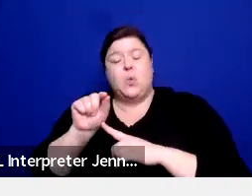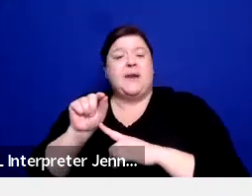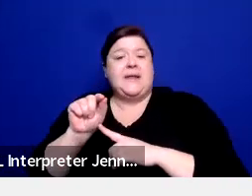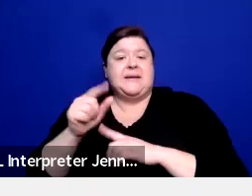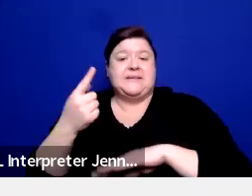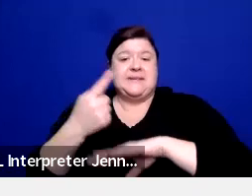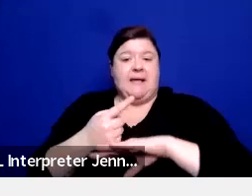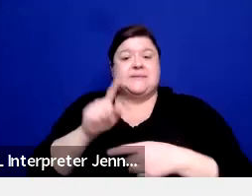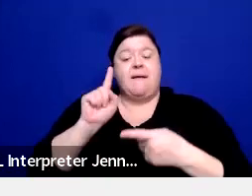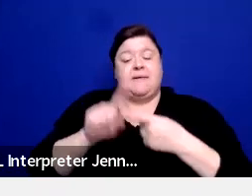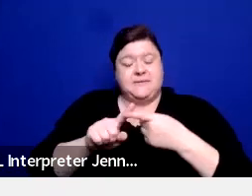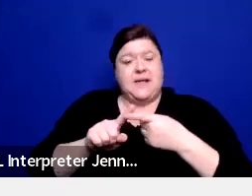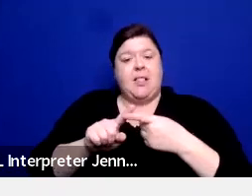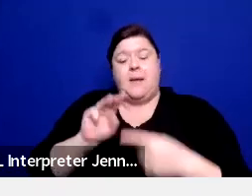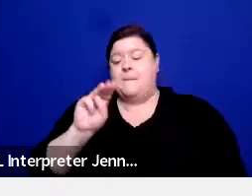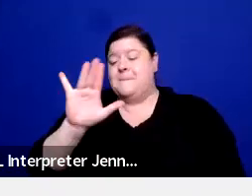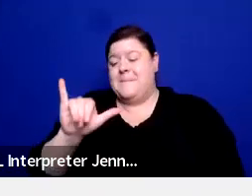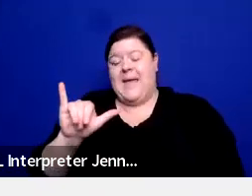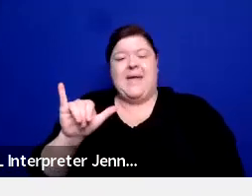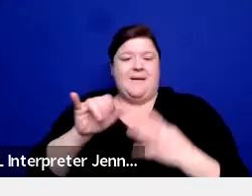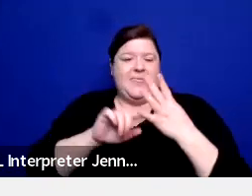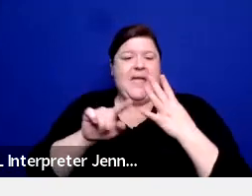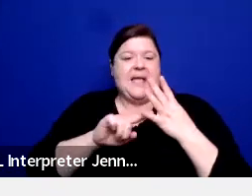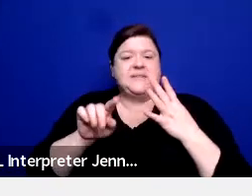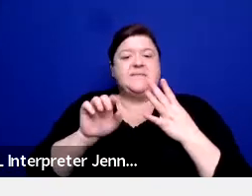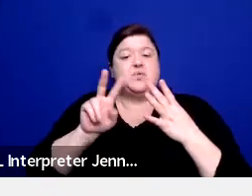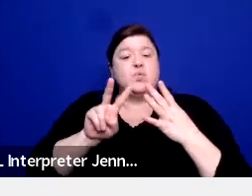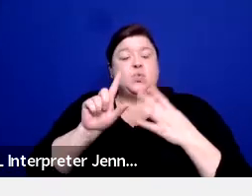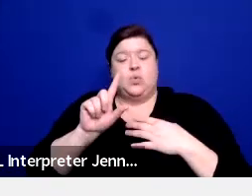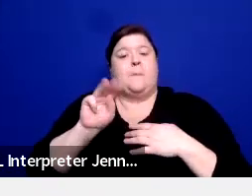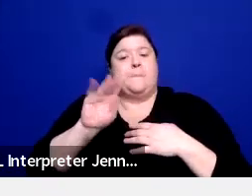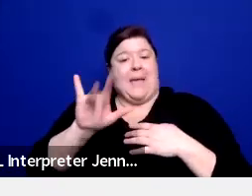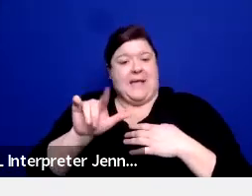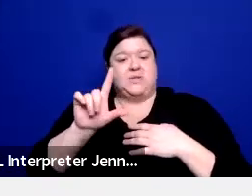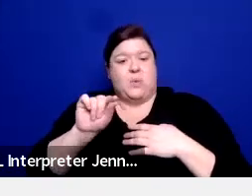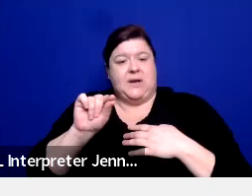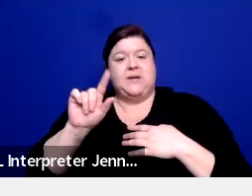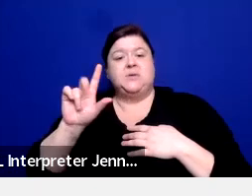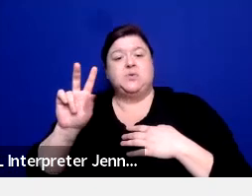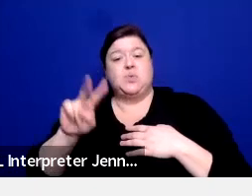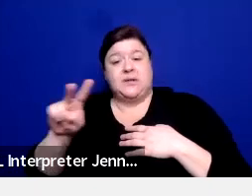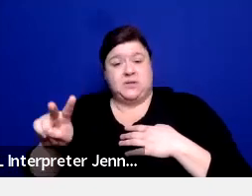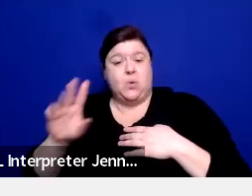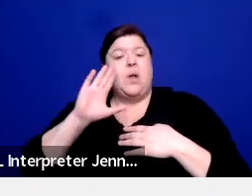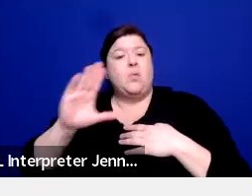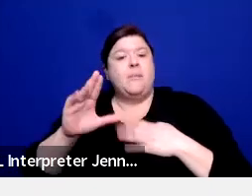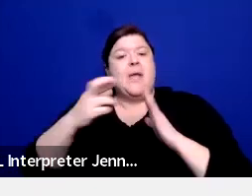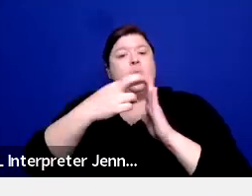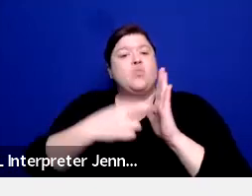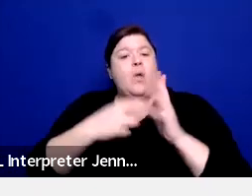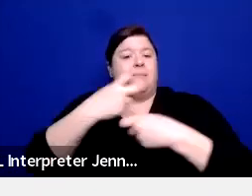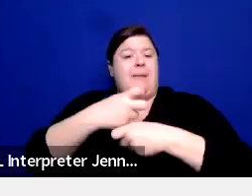end of May 22. We're going to be engaging in a public rulemaking process before those rules are